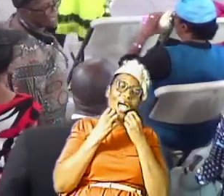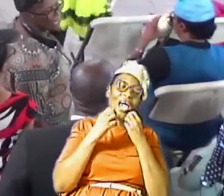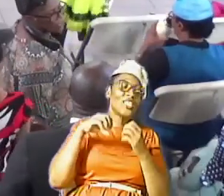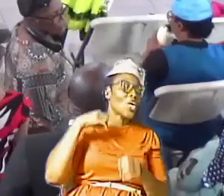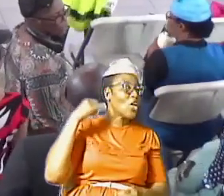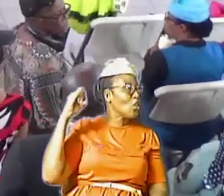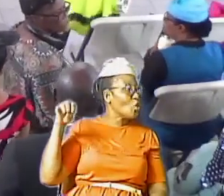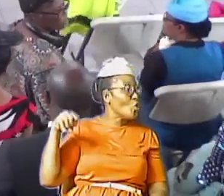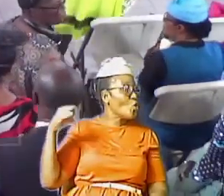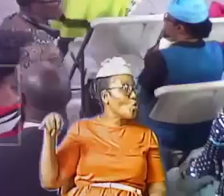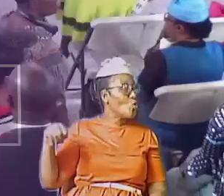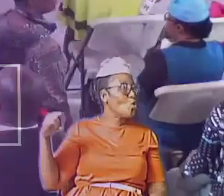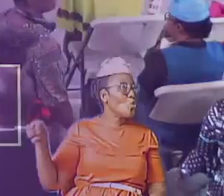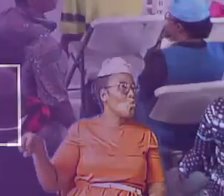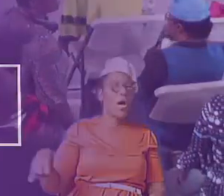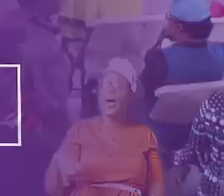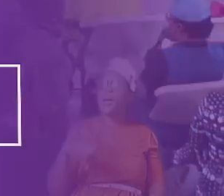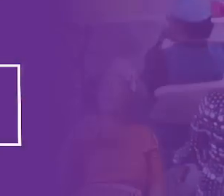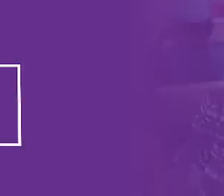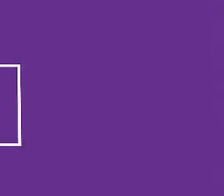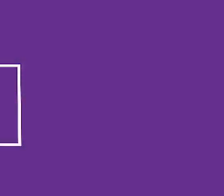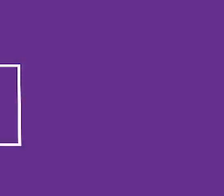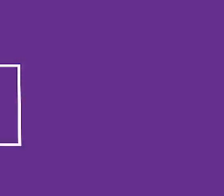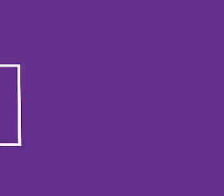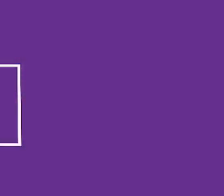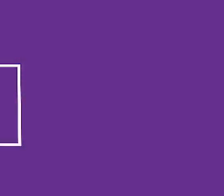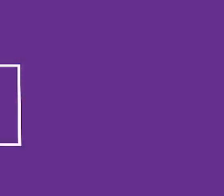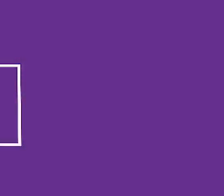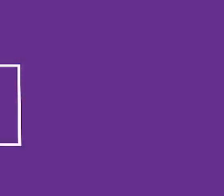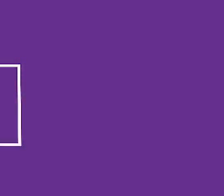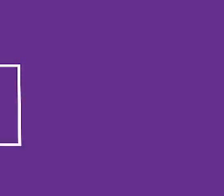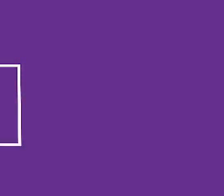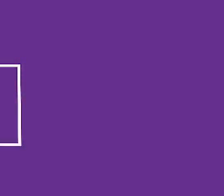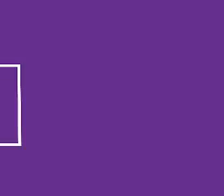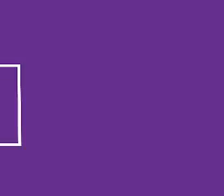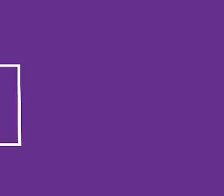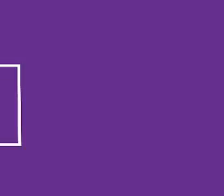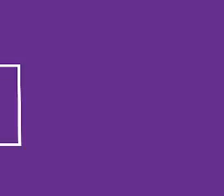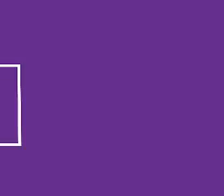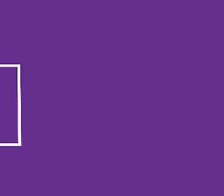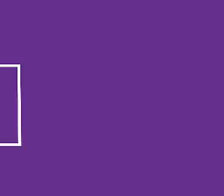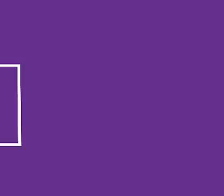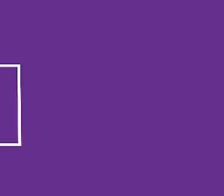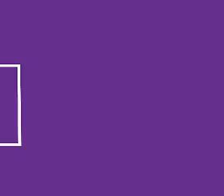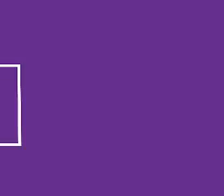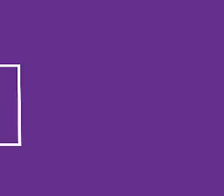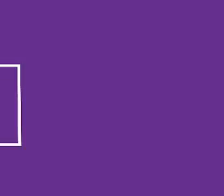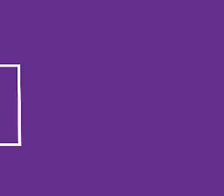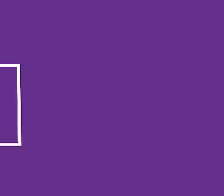jewels, precious jewels, his love.